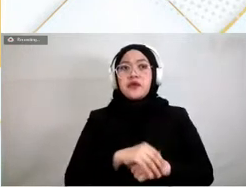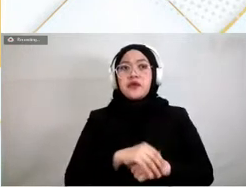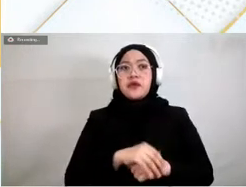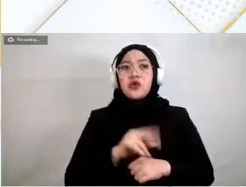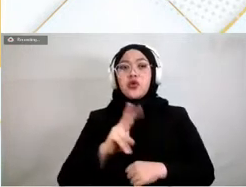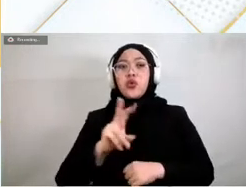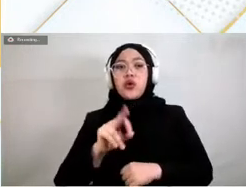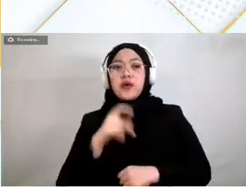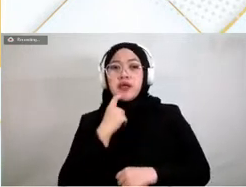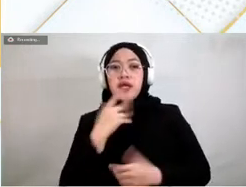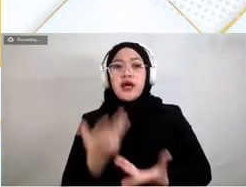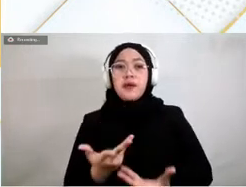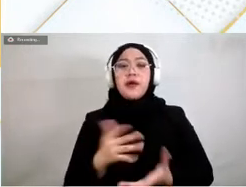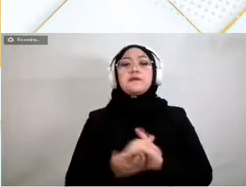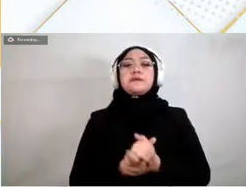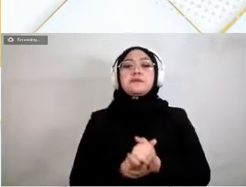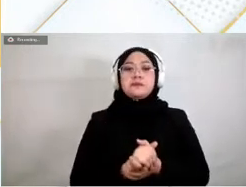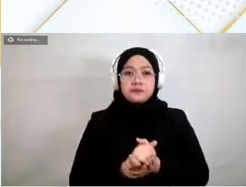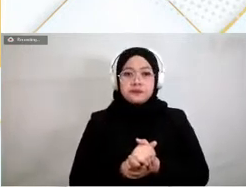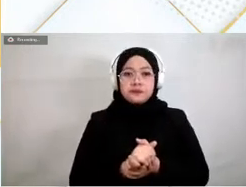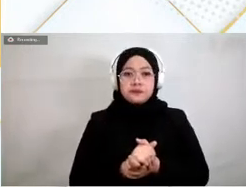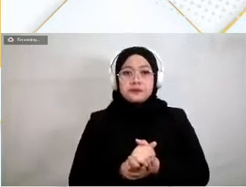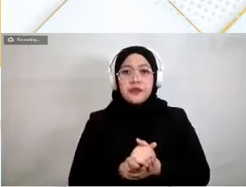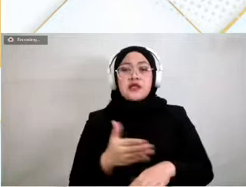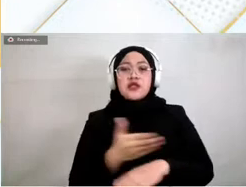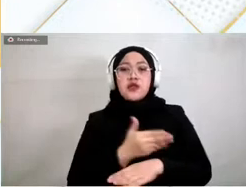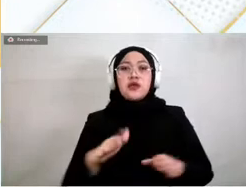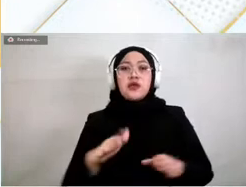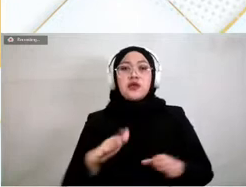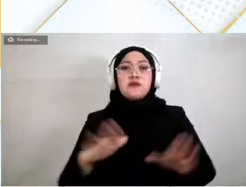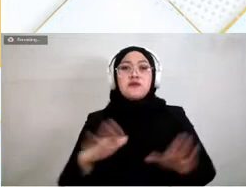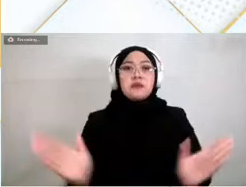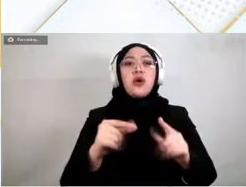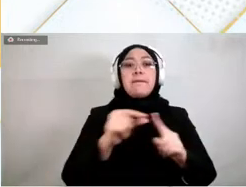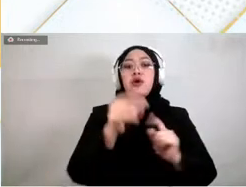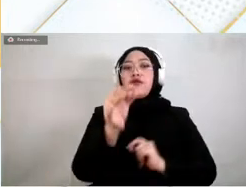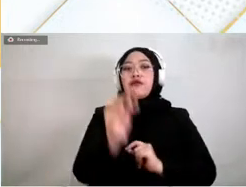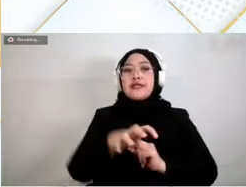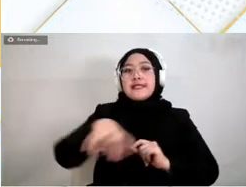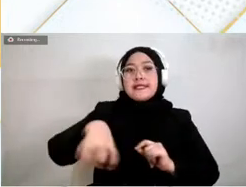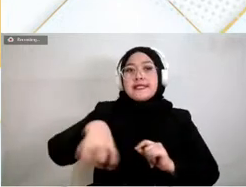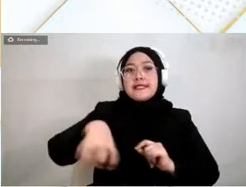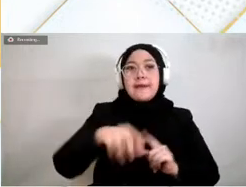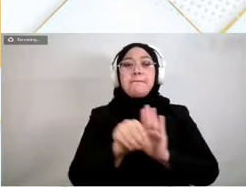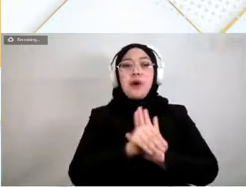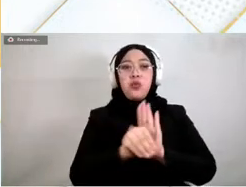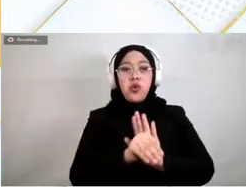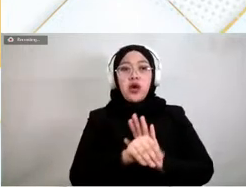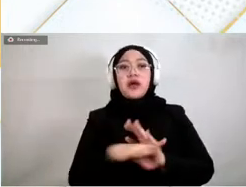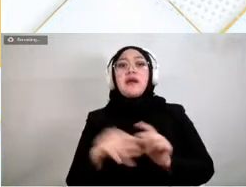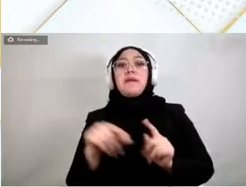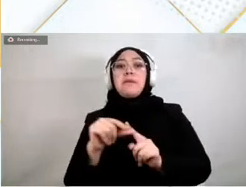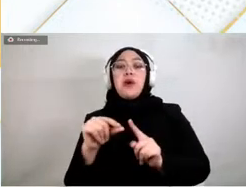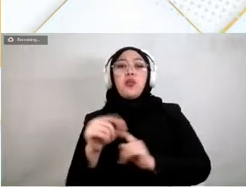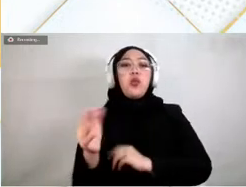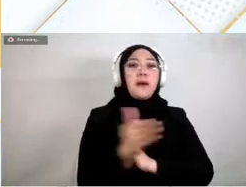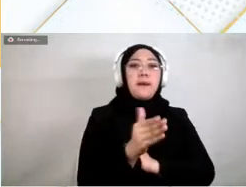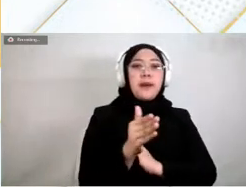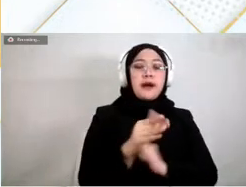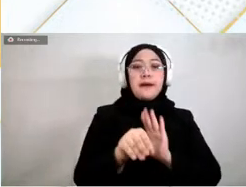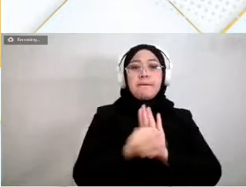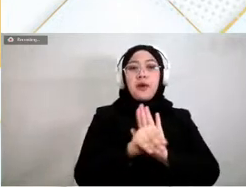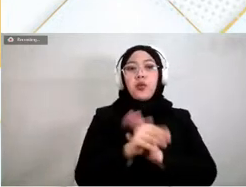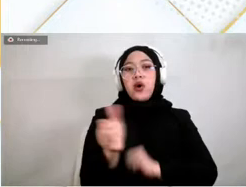the acceleration of welfare development in Papua Province and West Papua Province. Within the ambit of